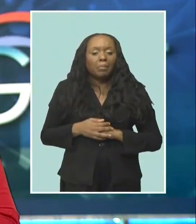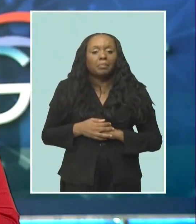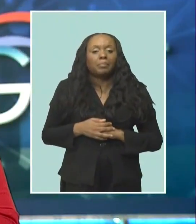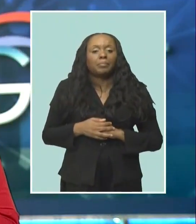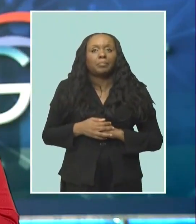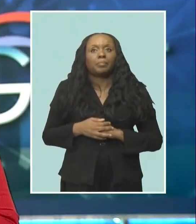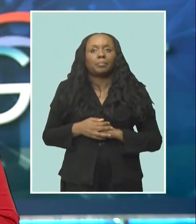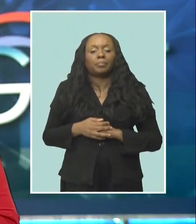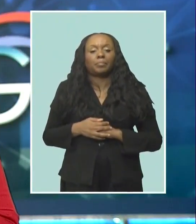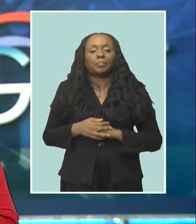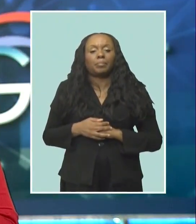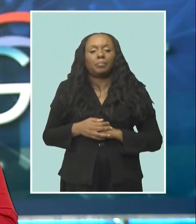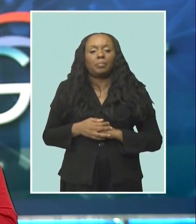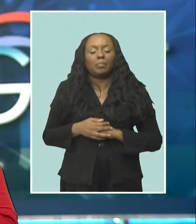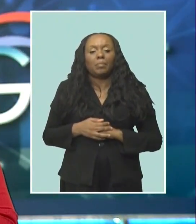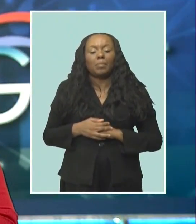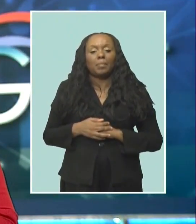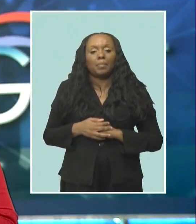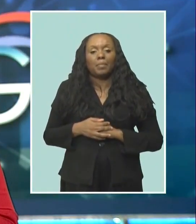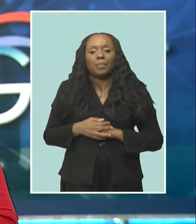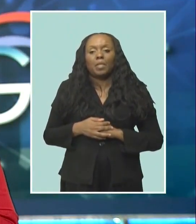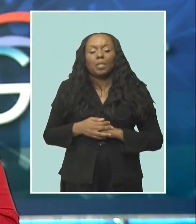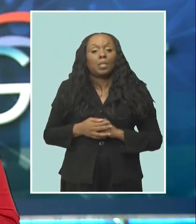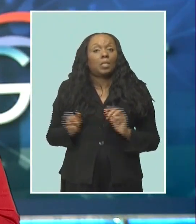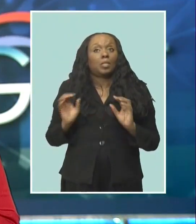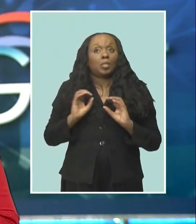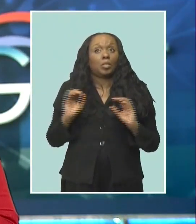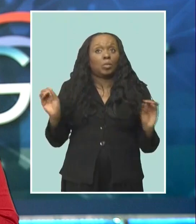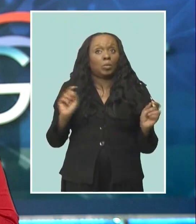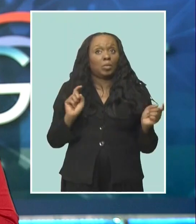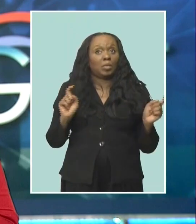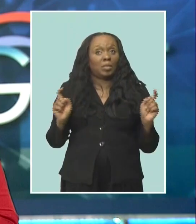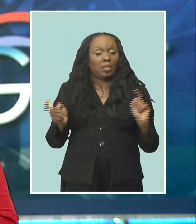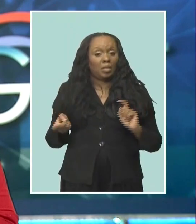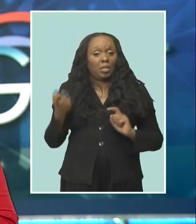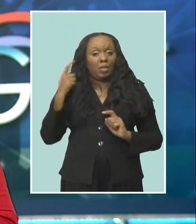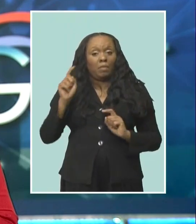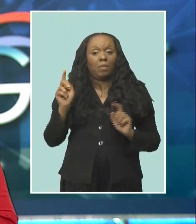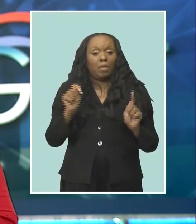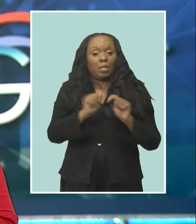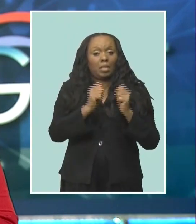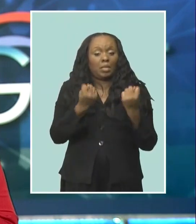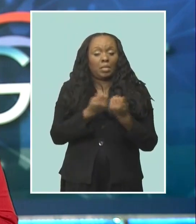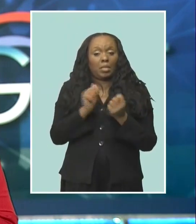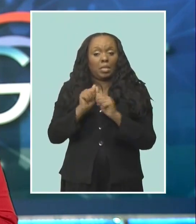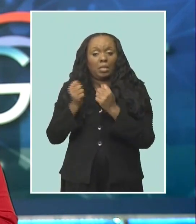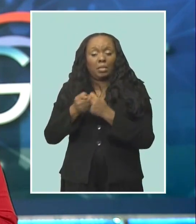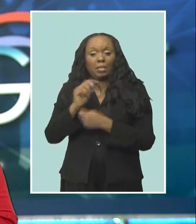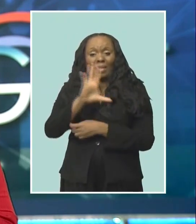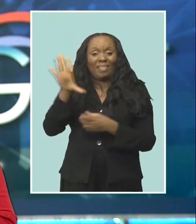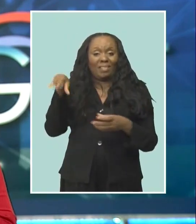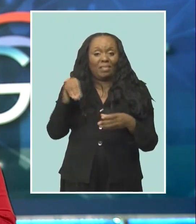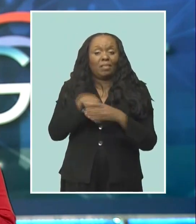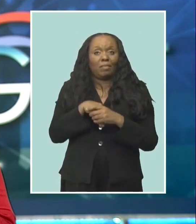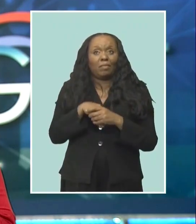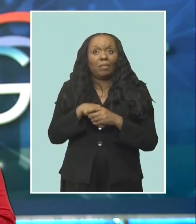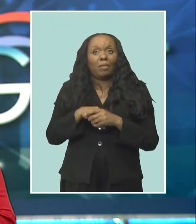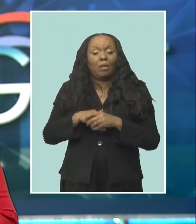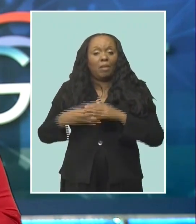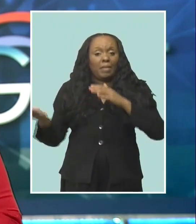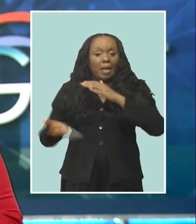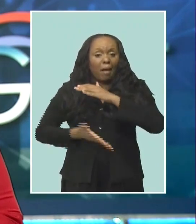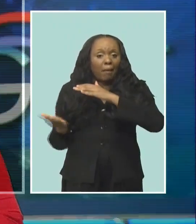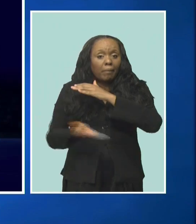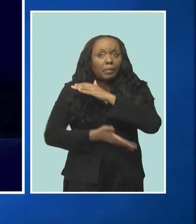Mr. Ware says there will be no changes to the teams involved in the overall sugarcane harvest process.